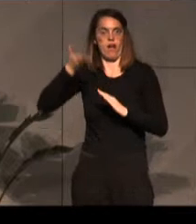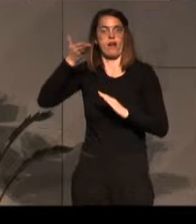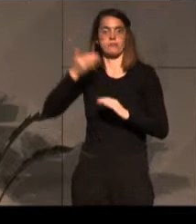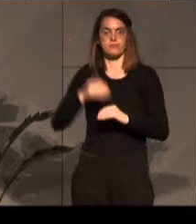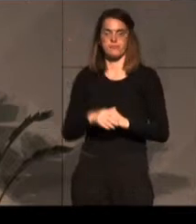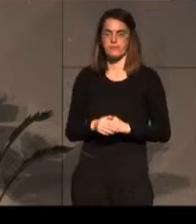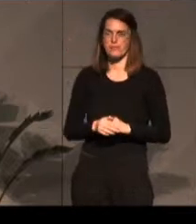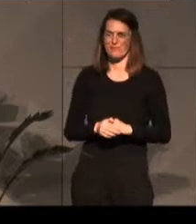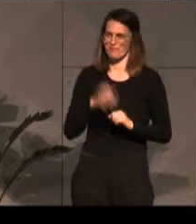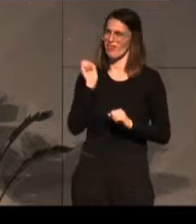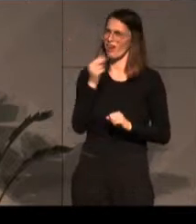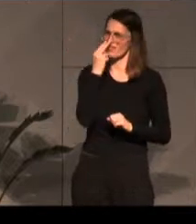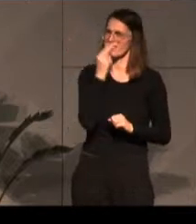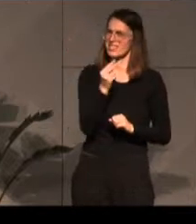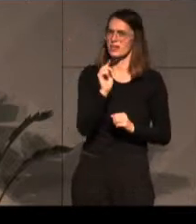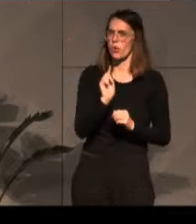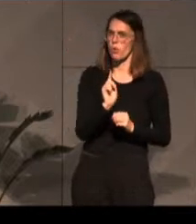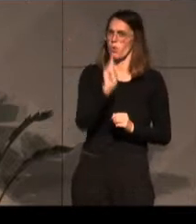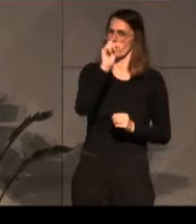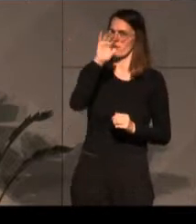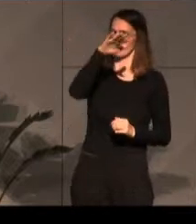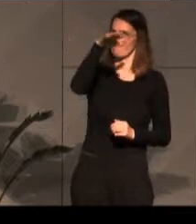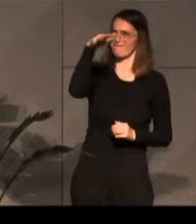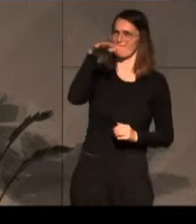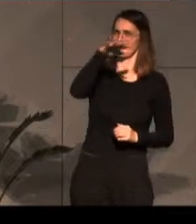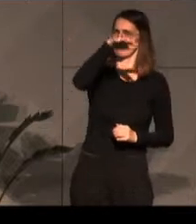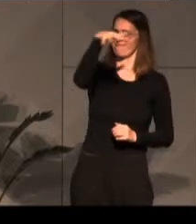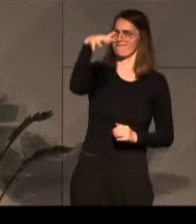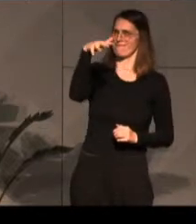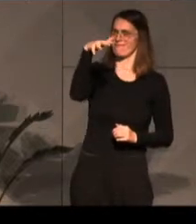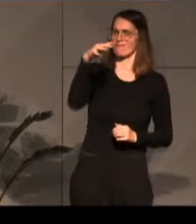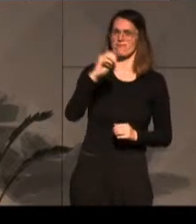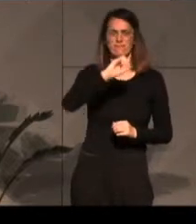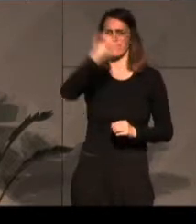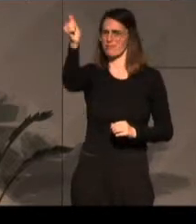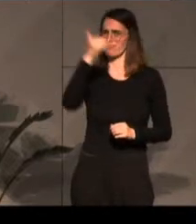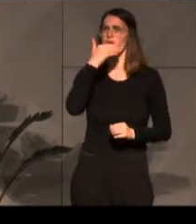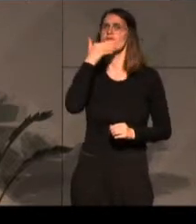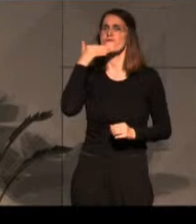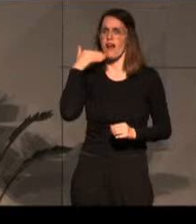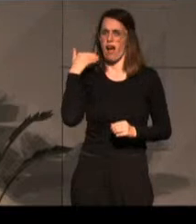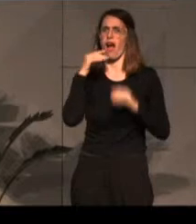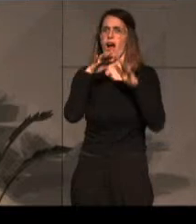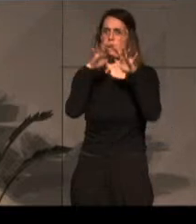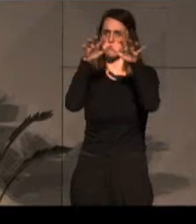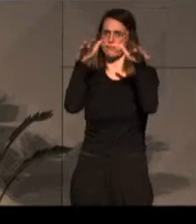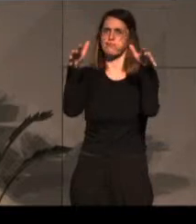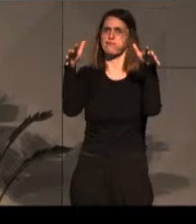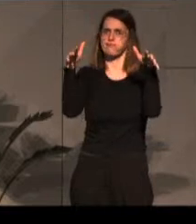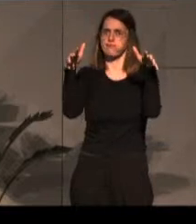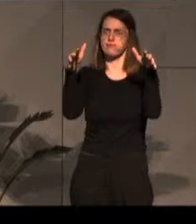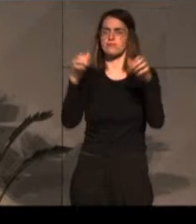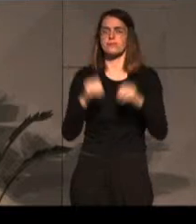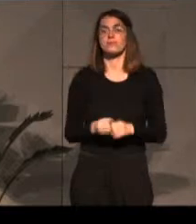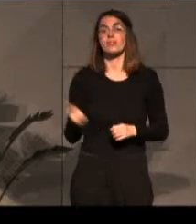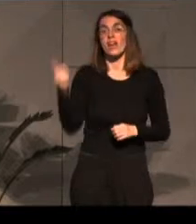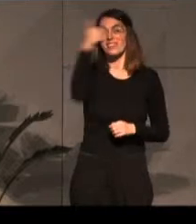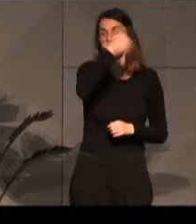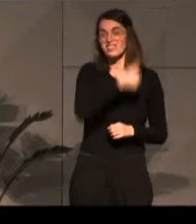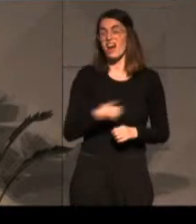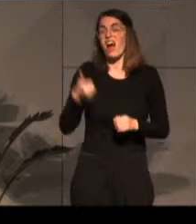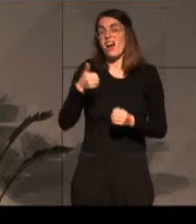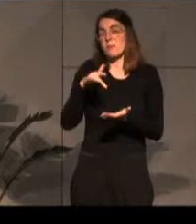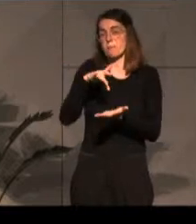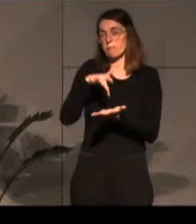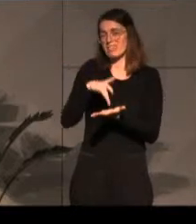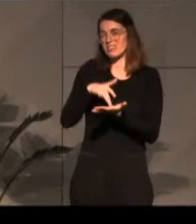even a cooling. But up here in the Arctic, warming is by far the most pronounced